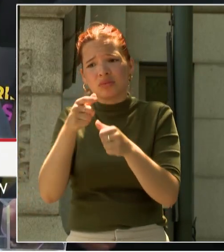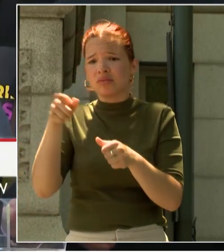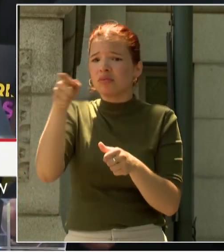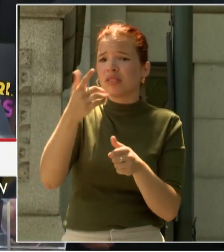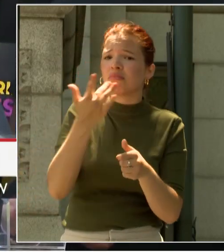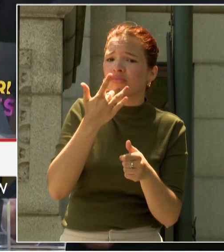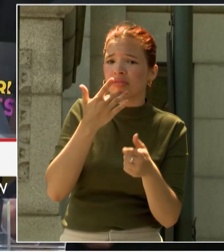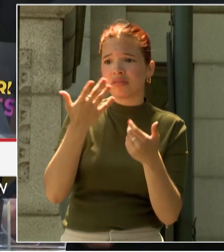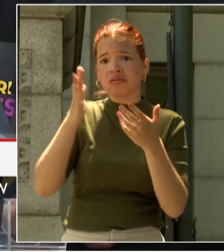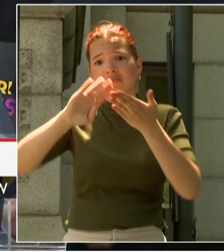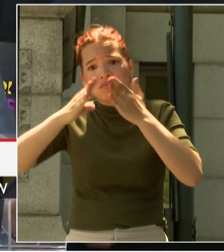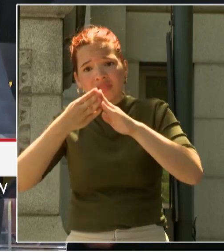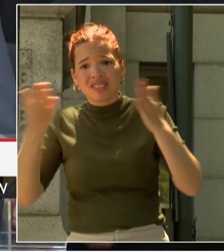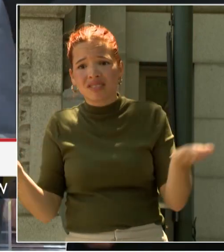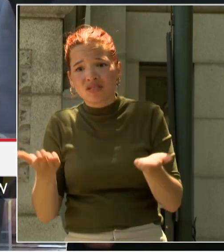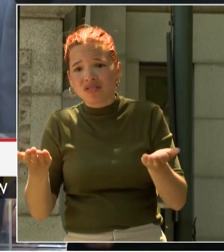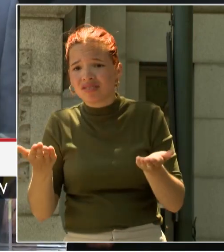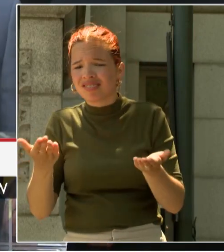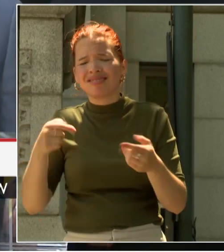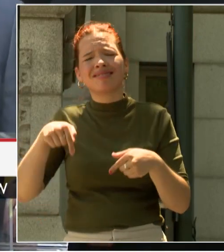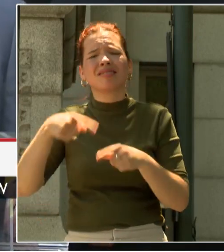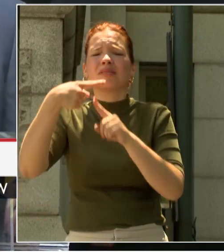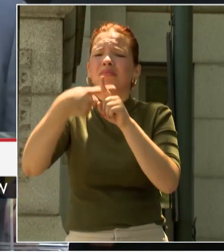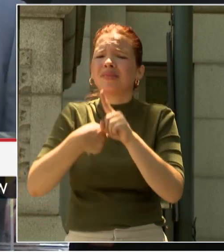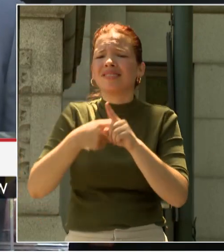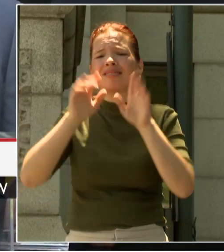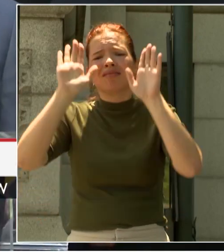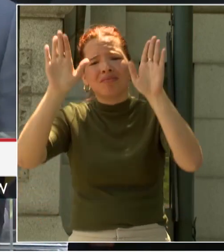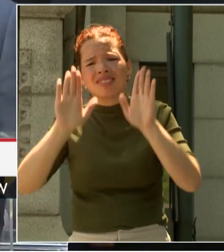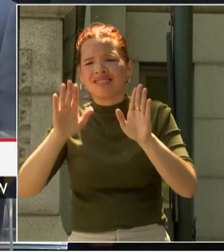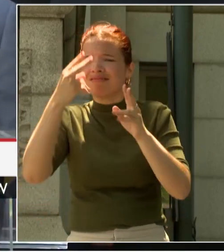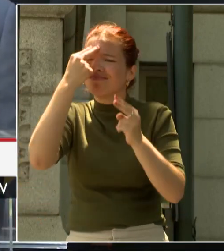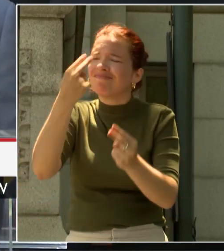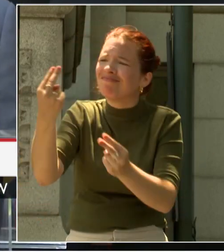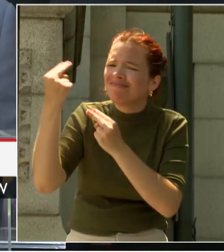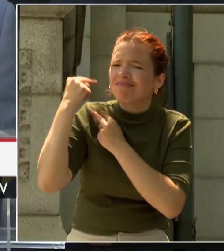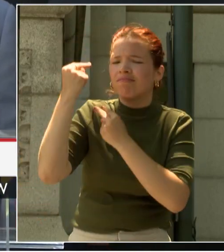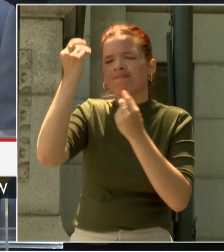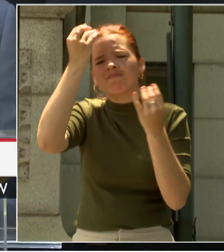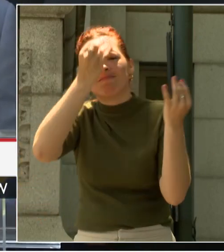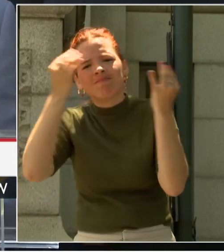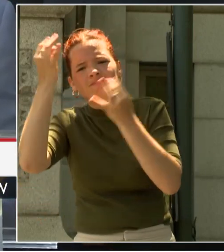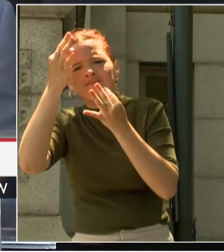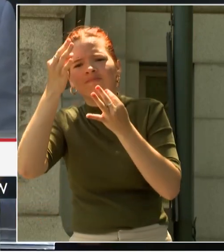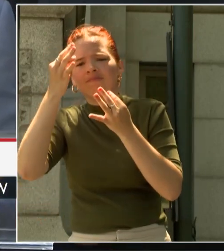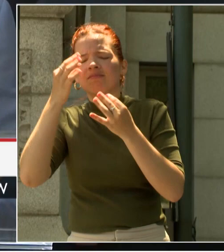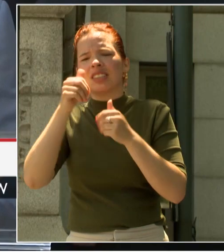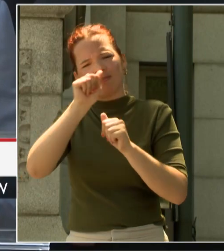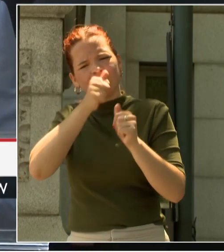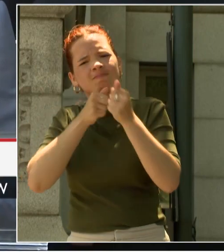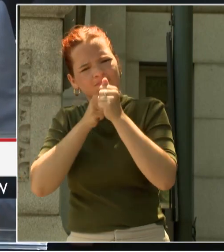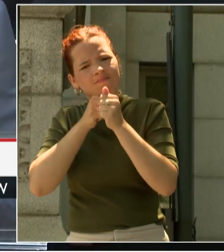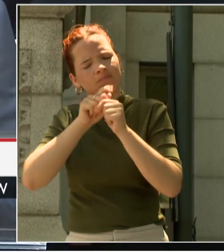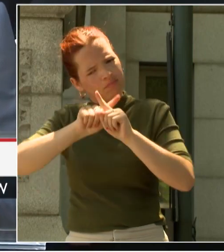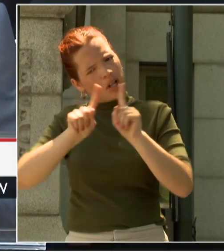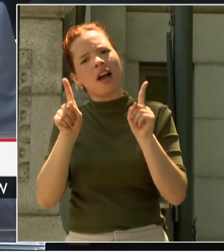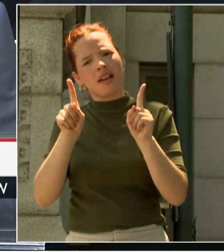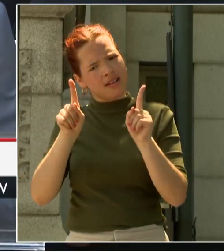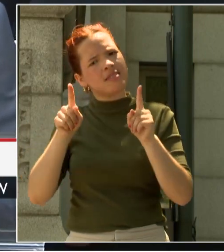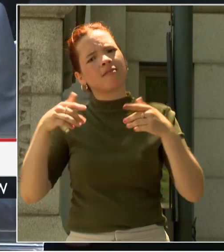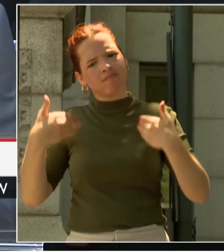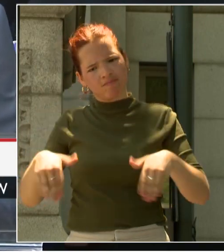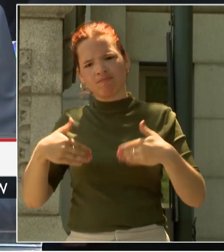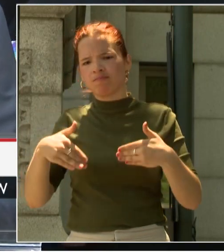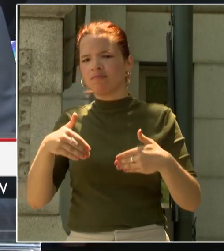be a month of great celebration, reflection, and unwavering determination. It's not confined to the single month